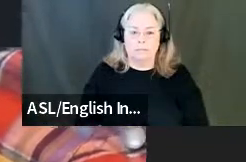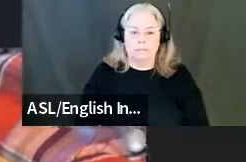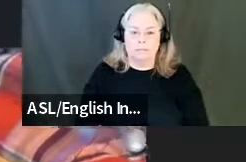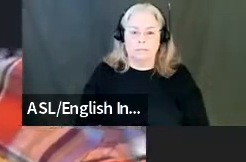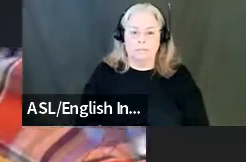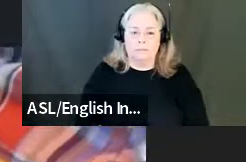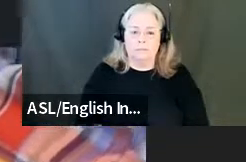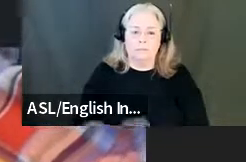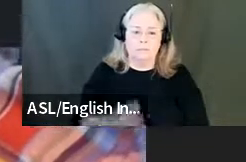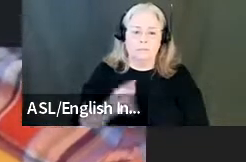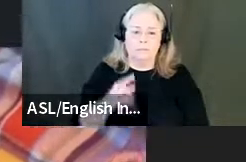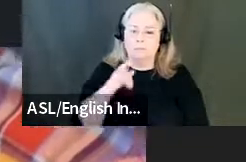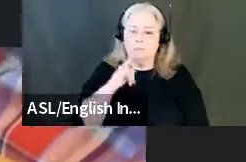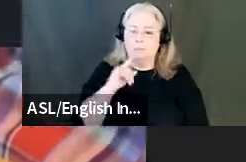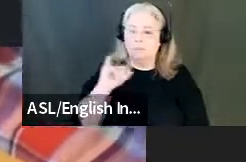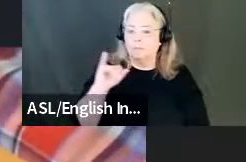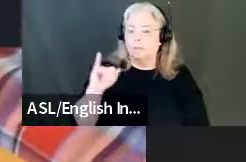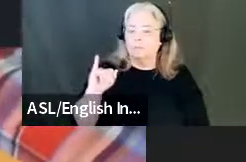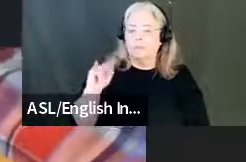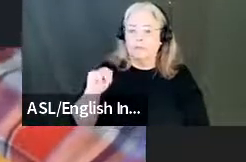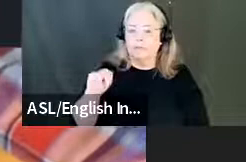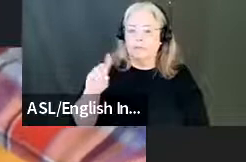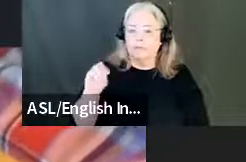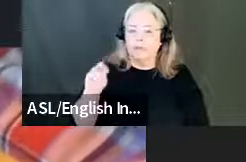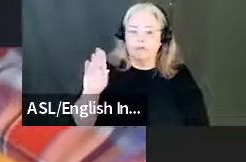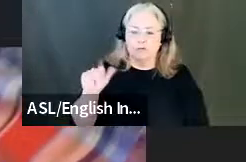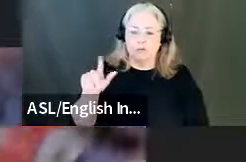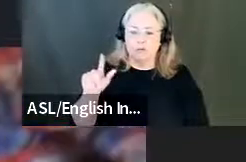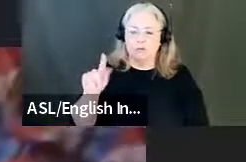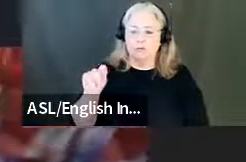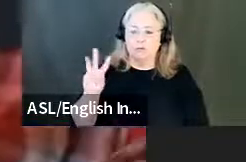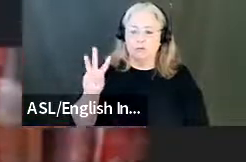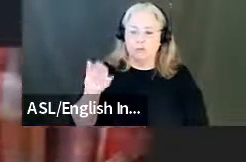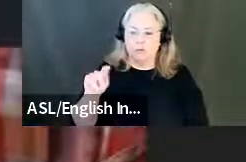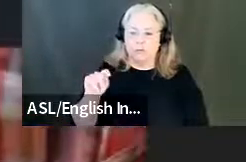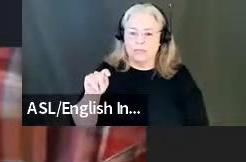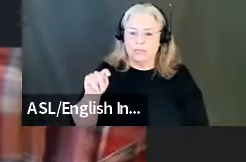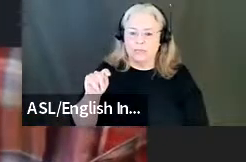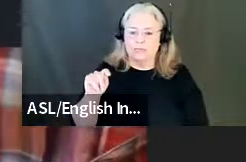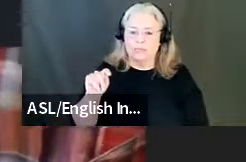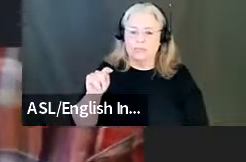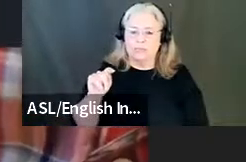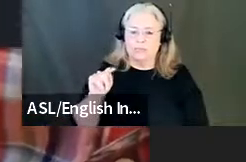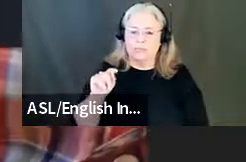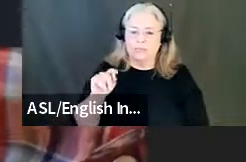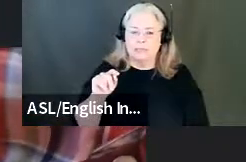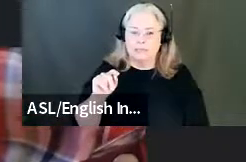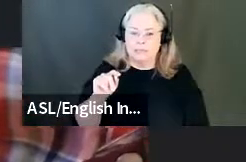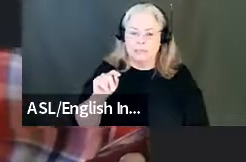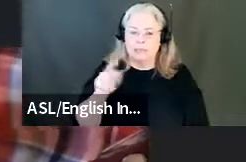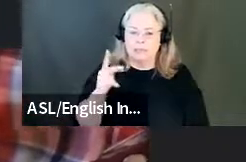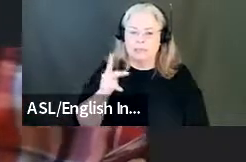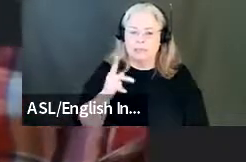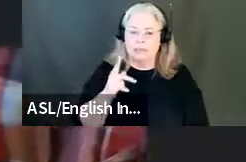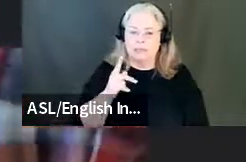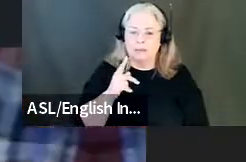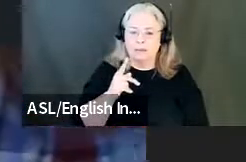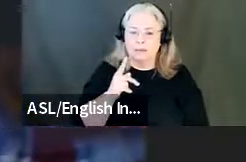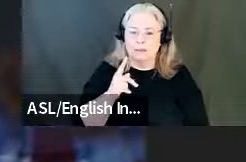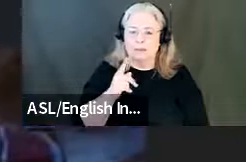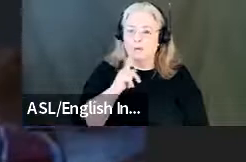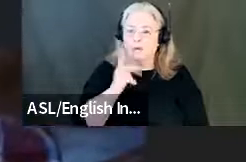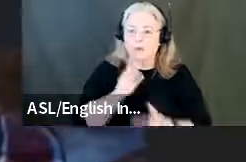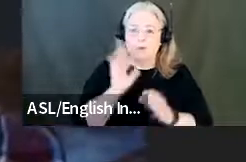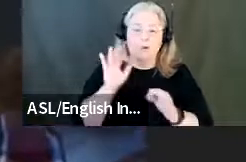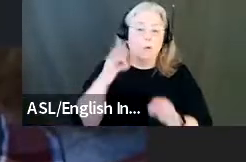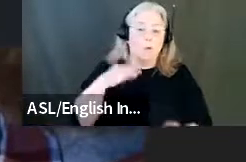It's basically just an industrial twist tie that's bent around the stylus in two places. The benefit of the industrial twist